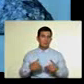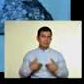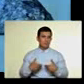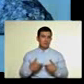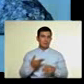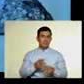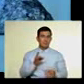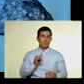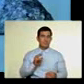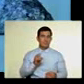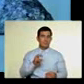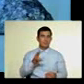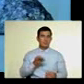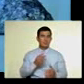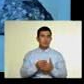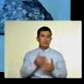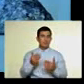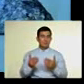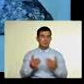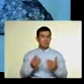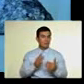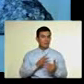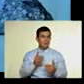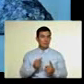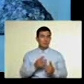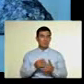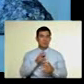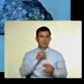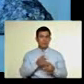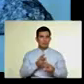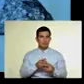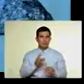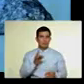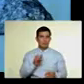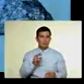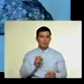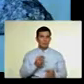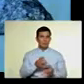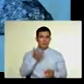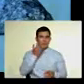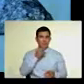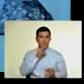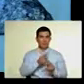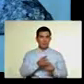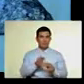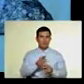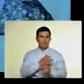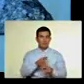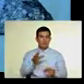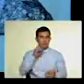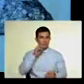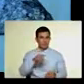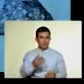bular rudali foydali qazilmalar. Ular temir rudasi hamda rangli metallarga bo'linishini bilib